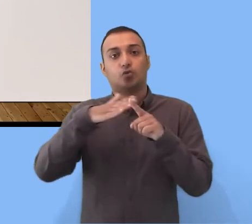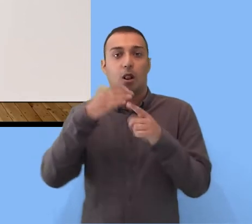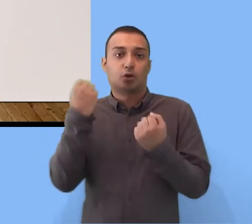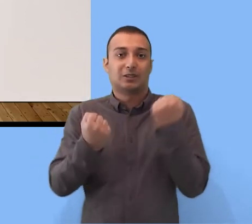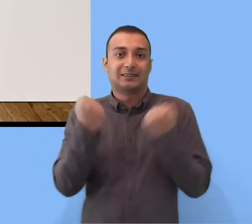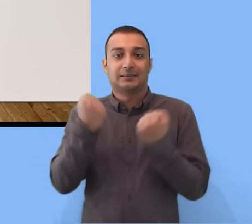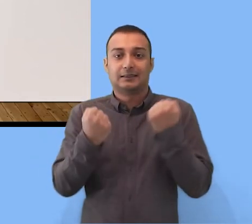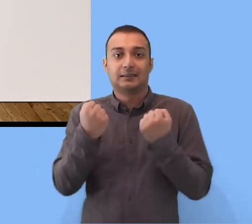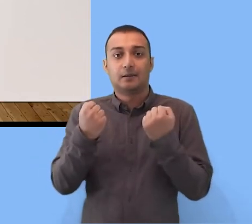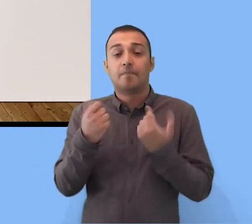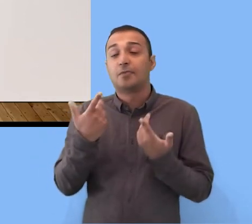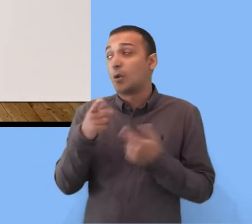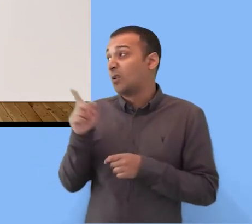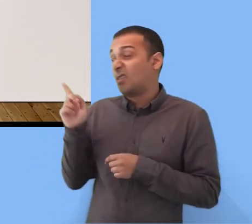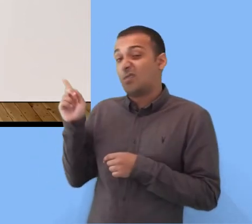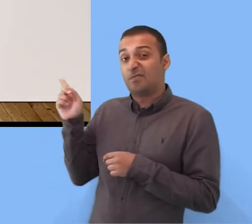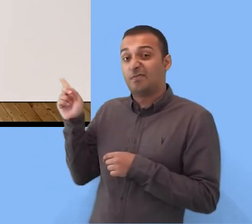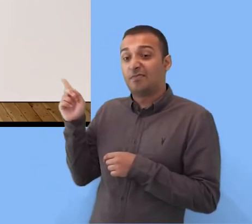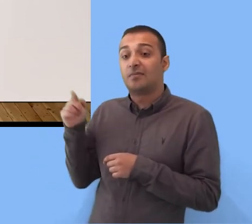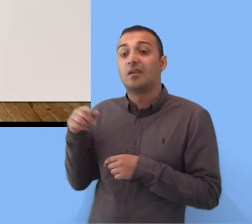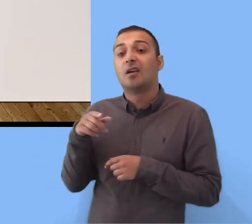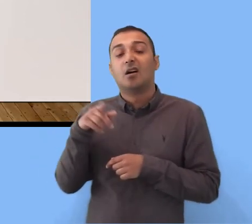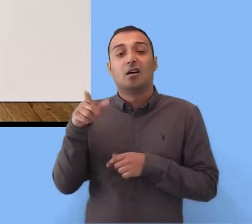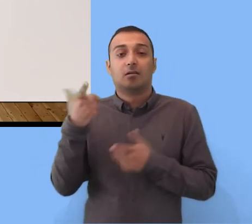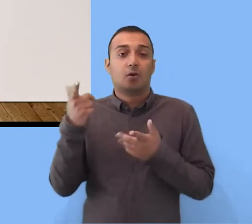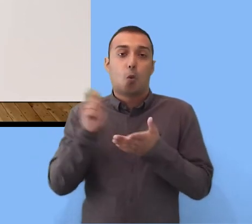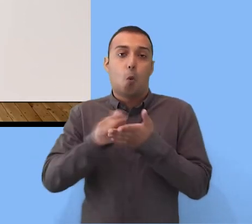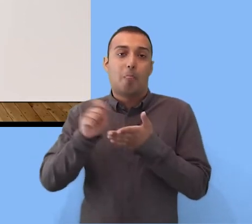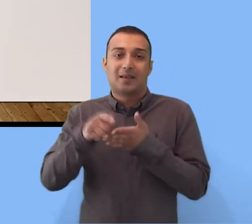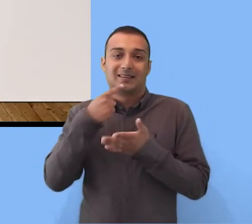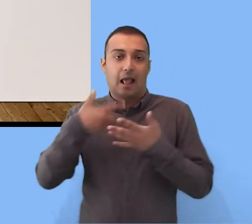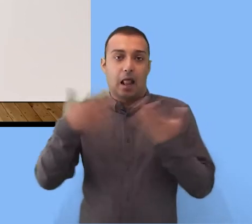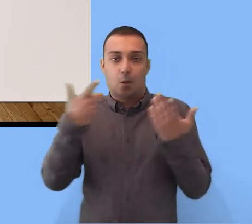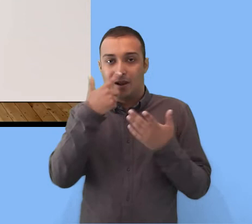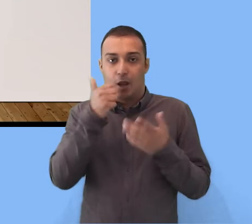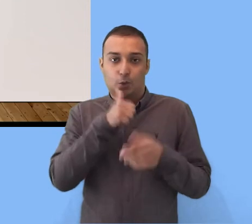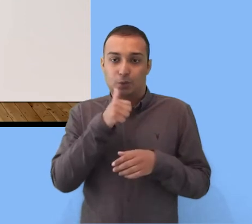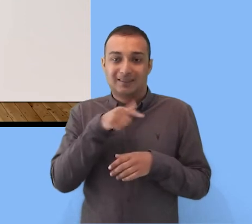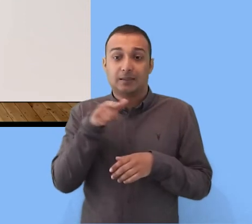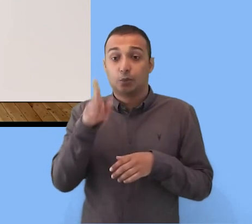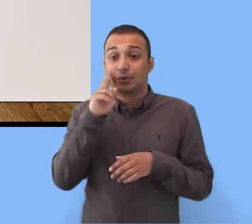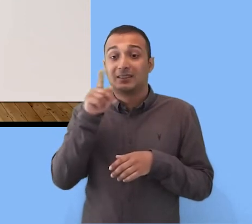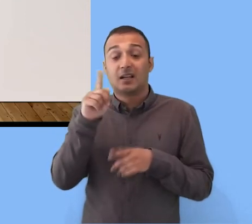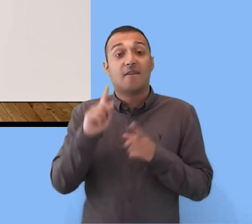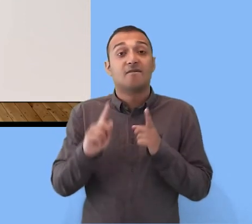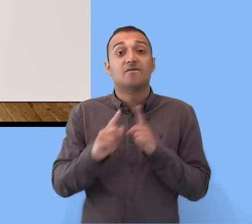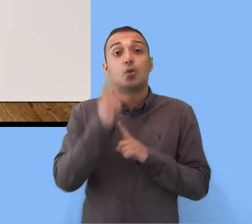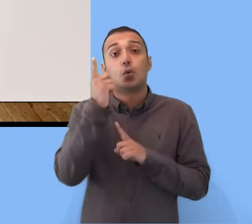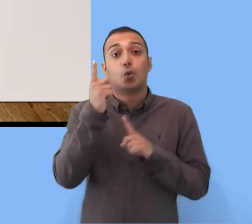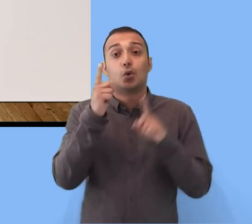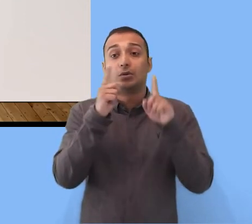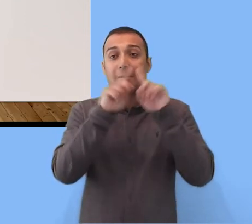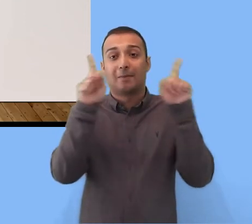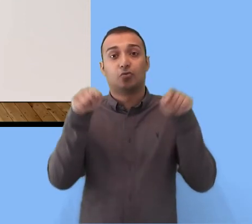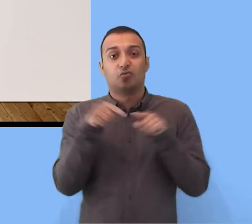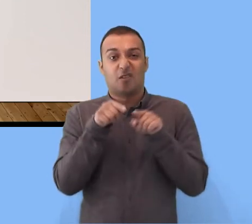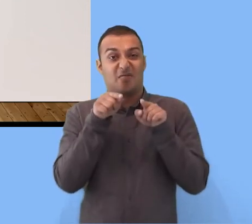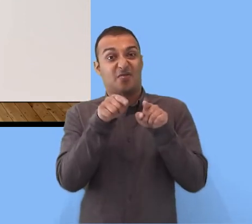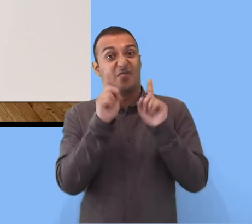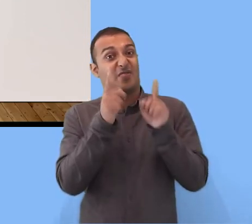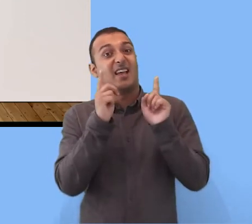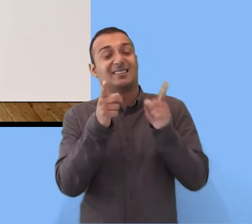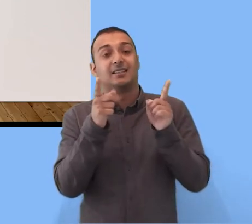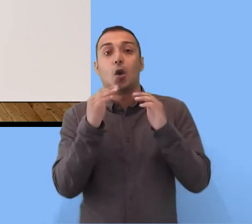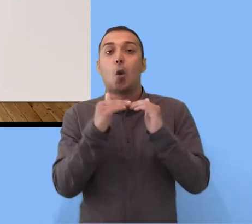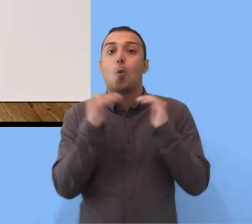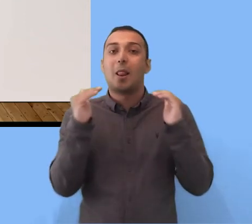is in the Creative Commons, the author has said anyone can use it. In the first image, you've got equality and everybody gets the same